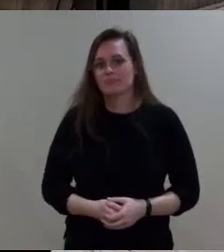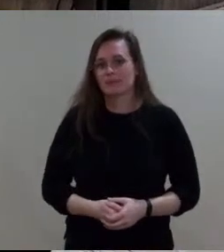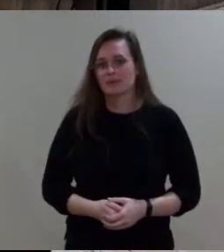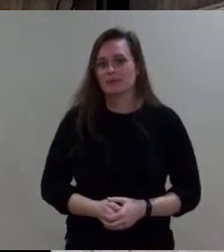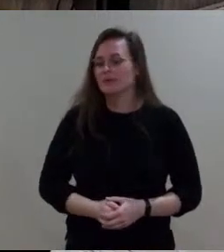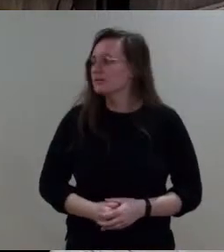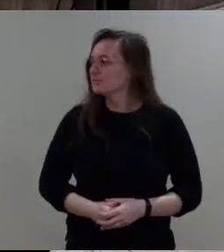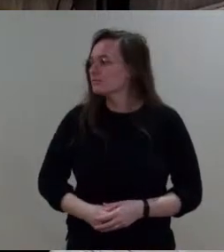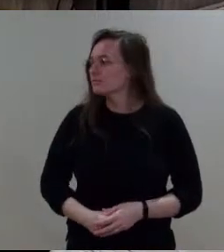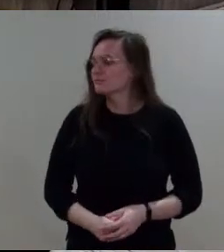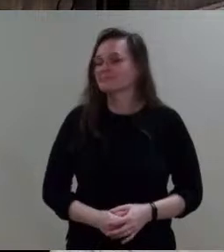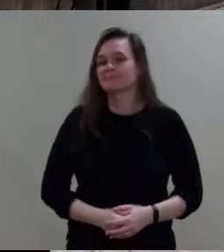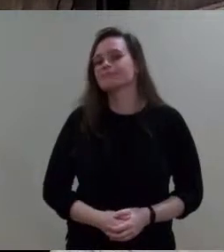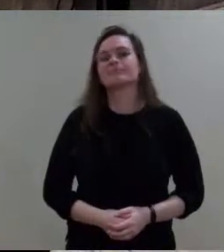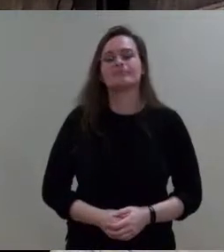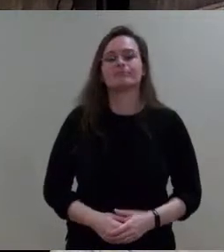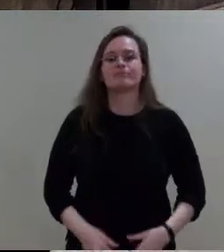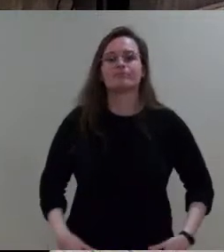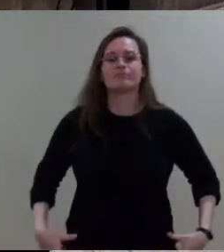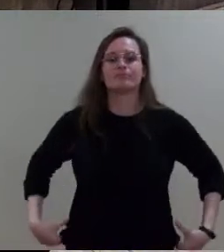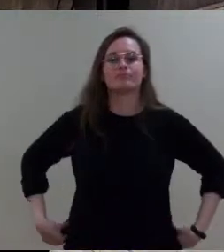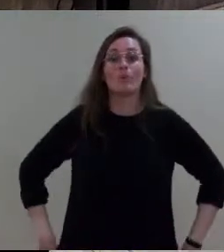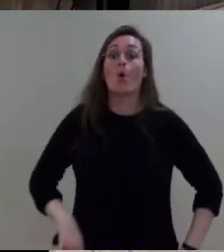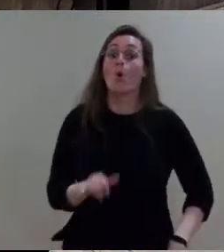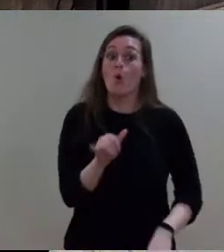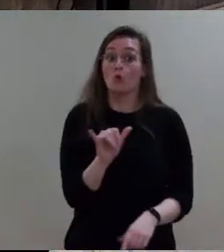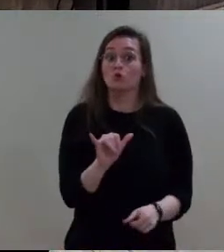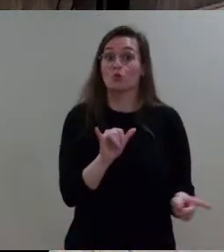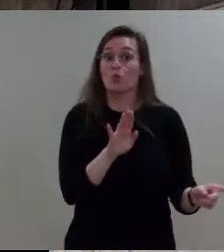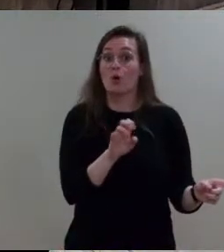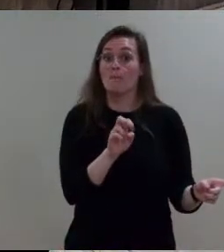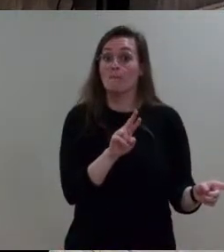Berwick also has a very good supportive community.